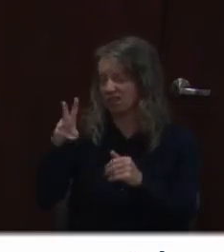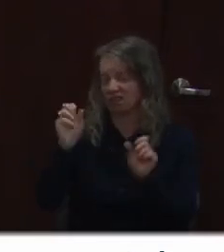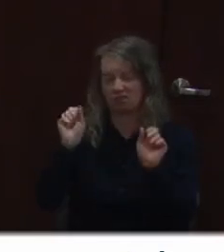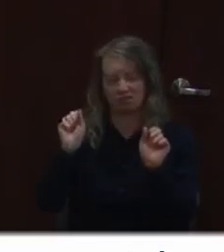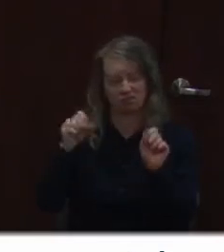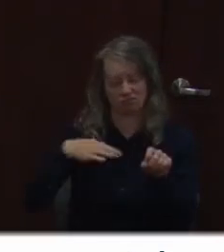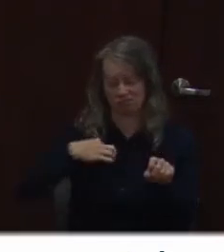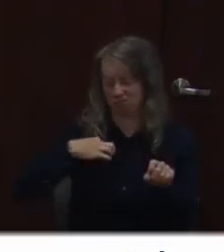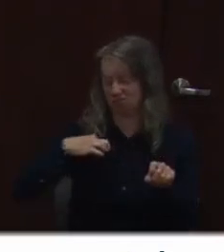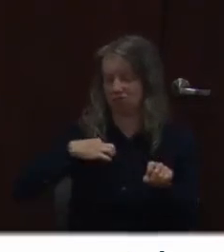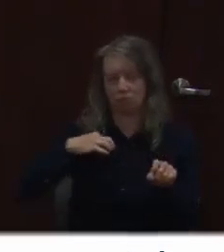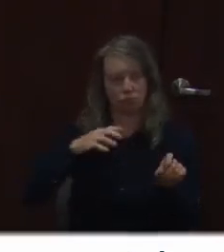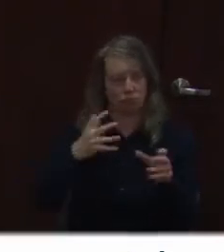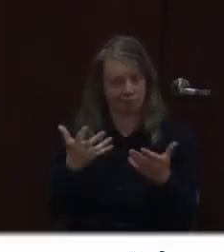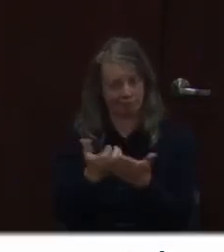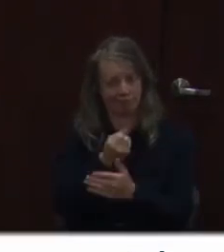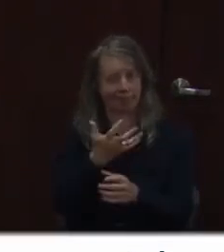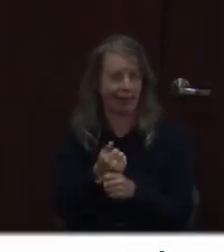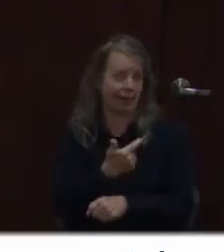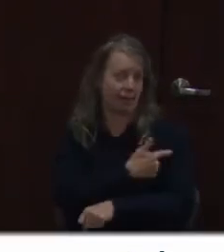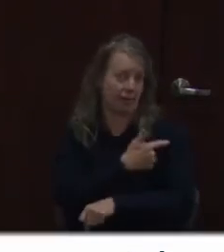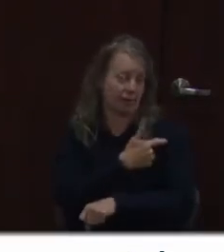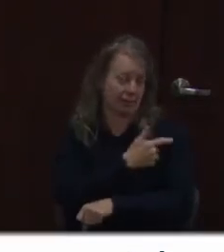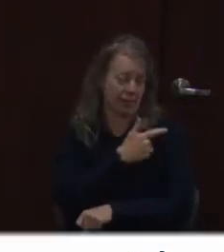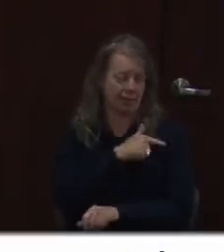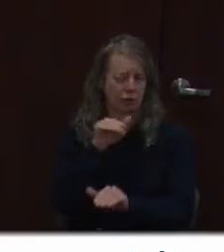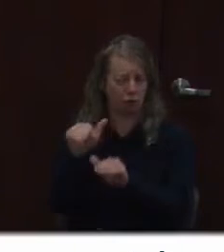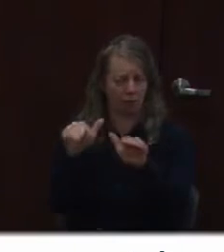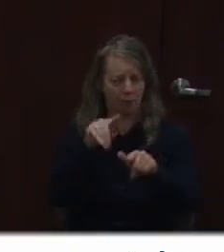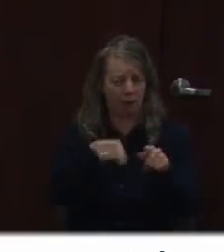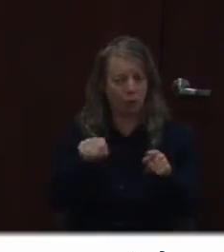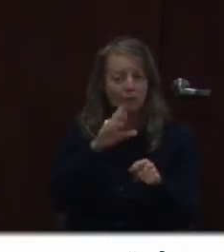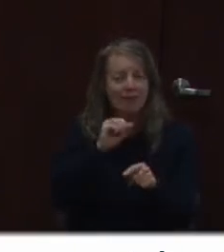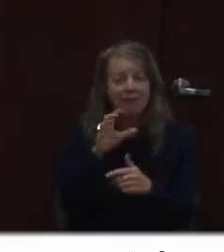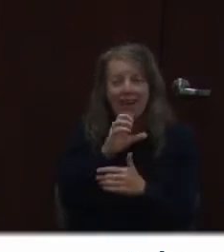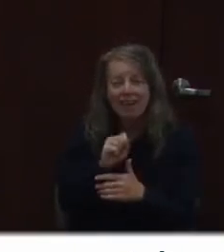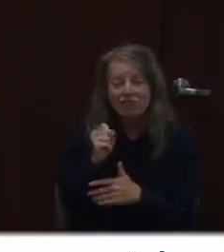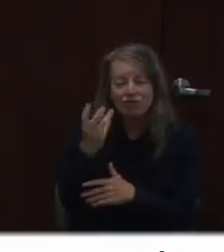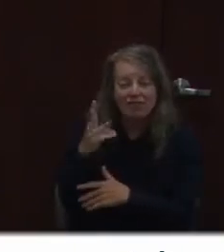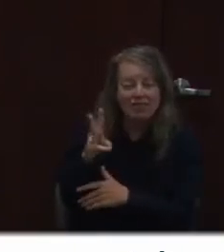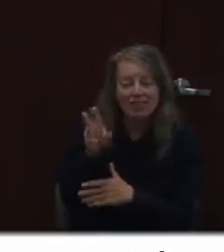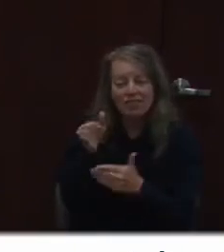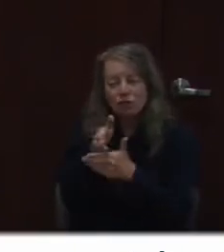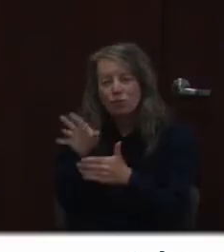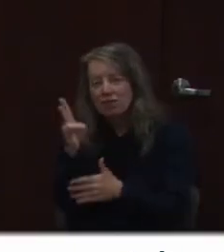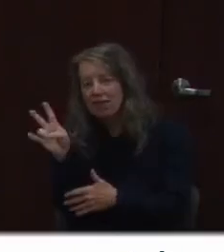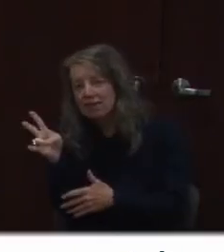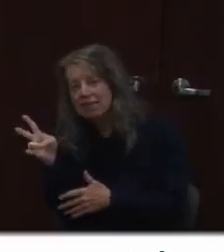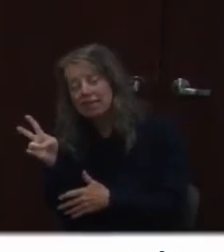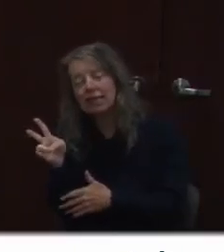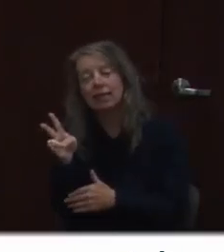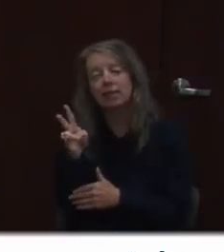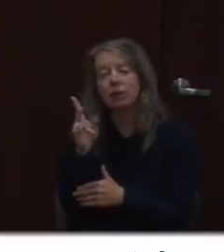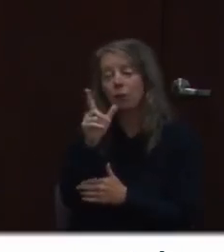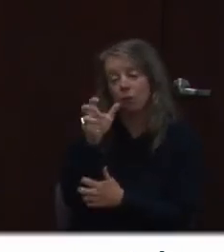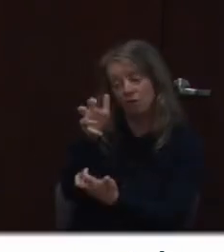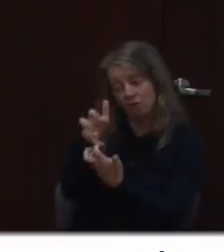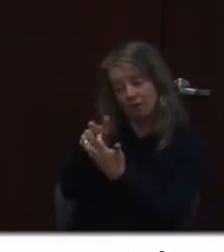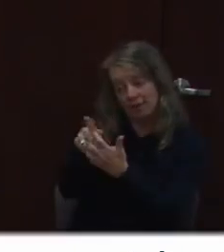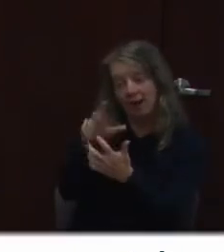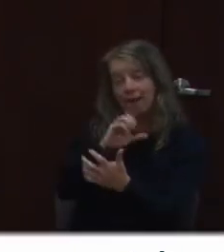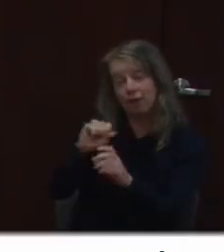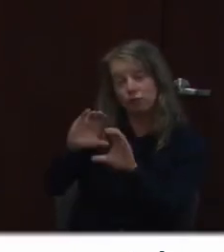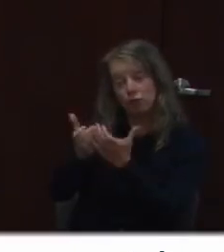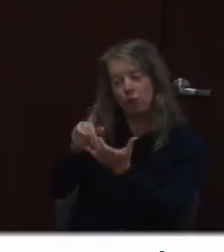vaccine. And just a reminder that those who are 16 and 17, that only Pfizer is the only vaccine